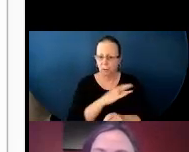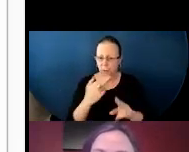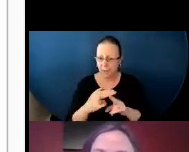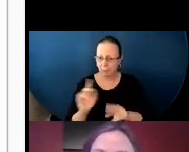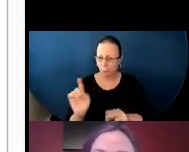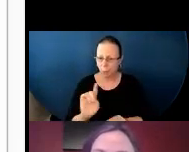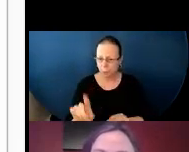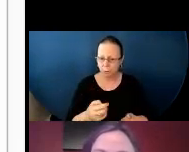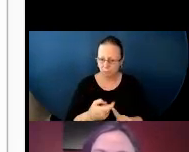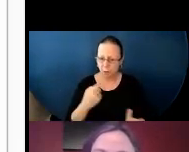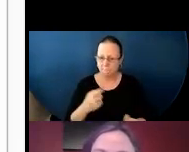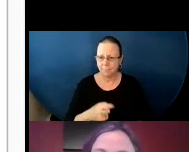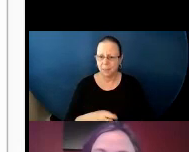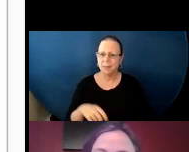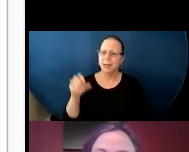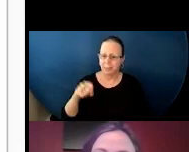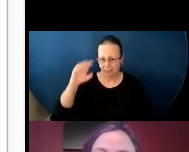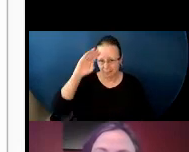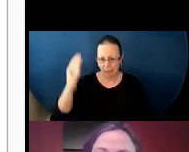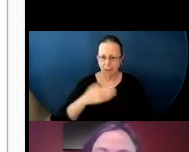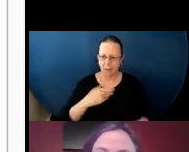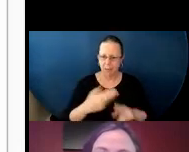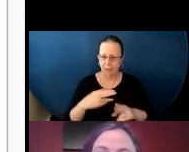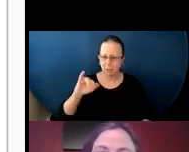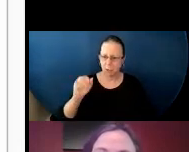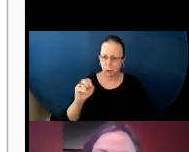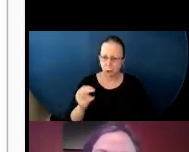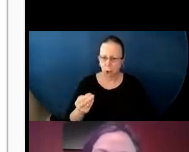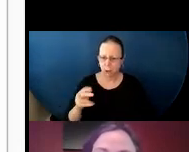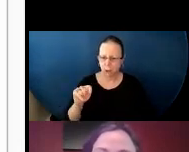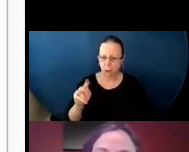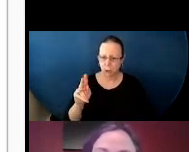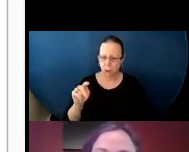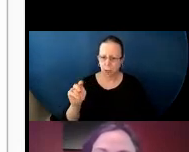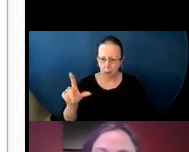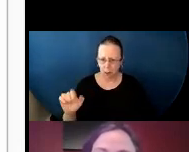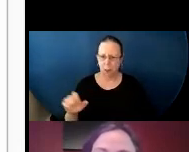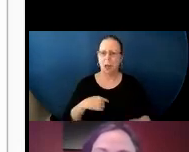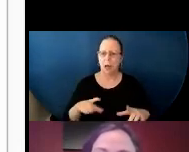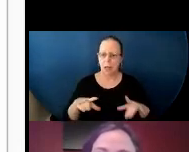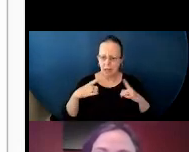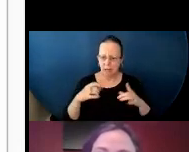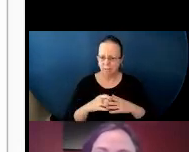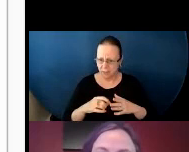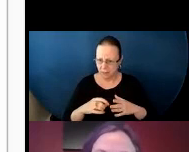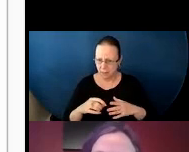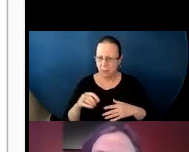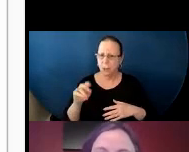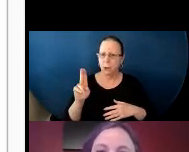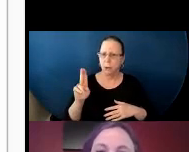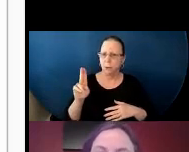from? Yes. Hi, my name is Dotto. I live in Redmond,